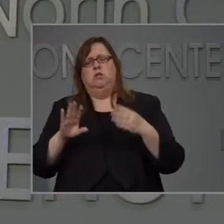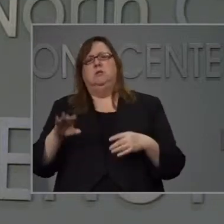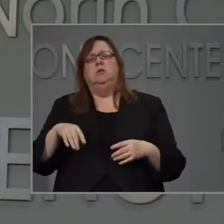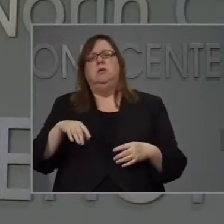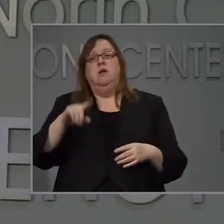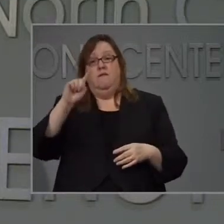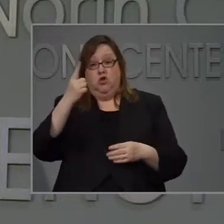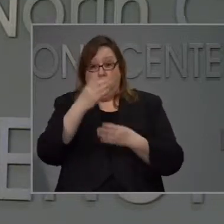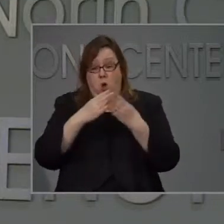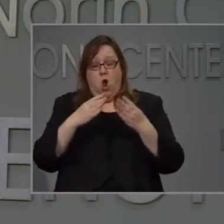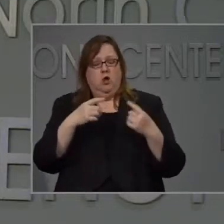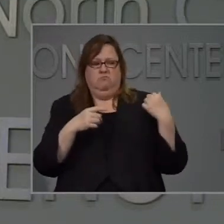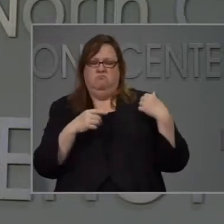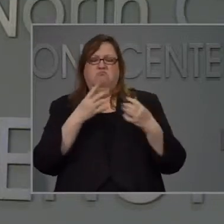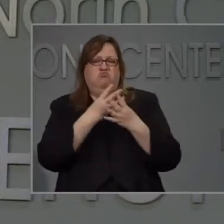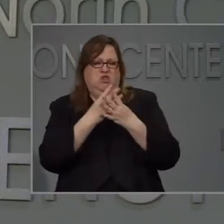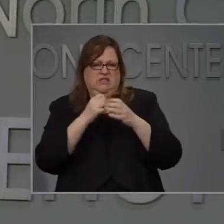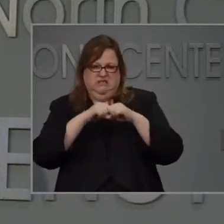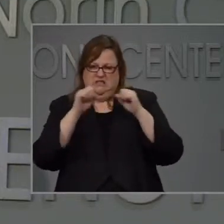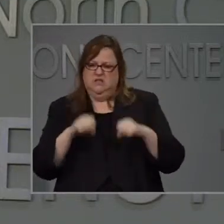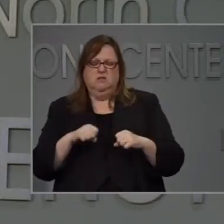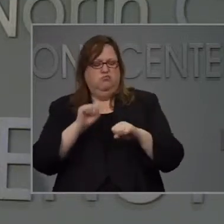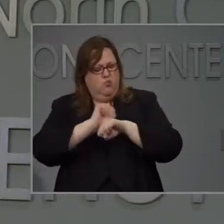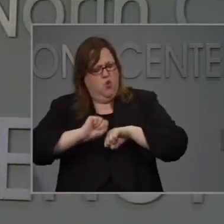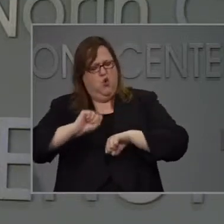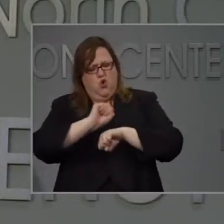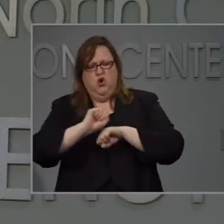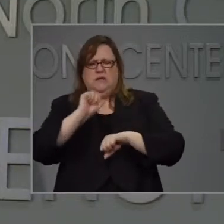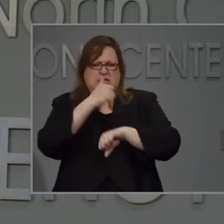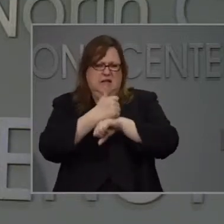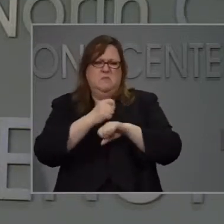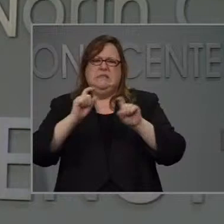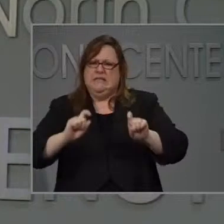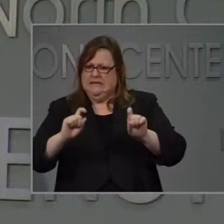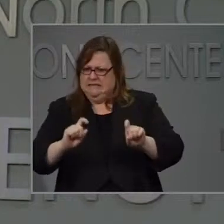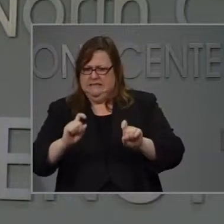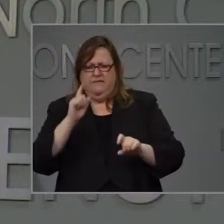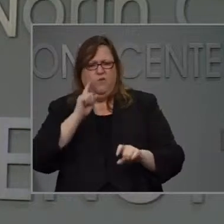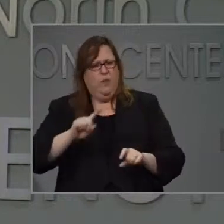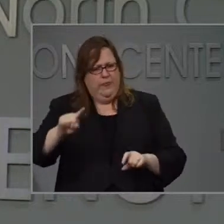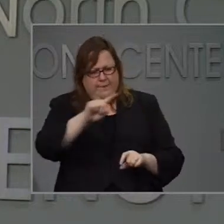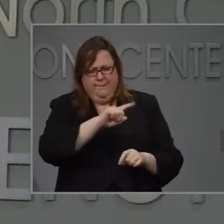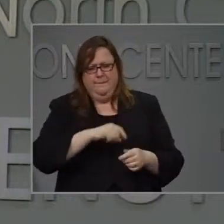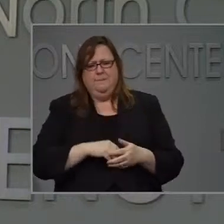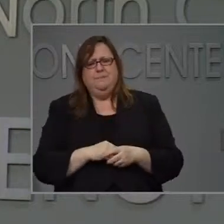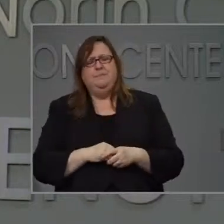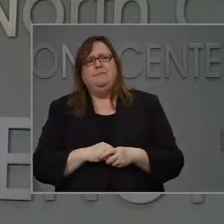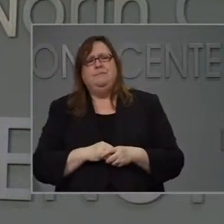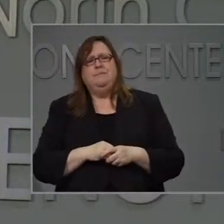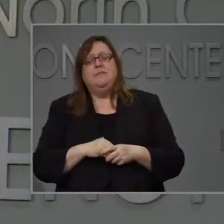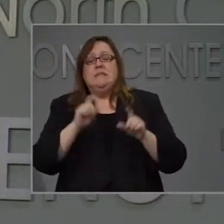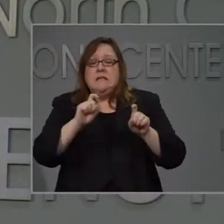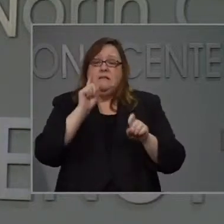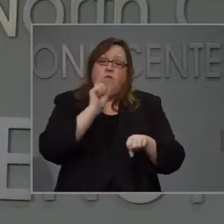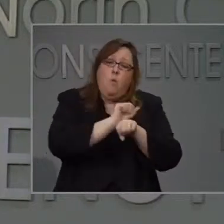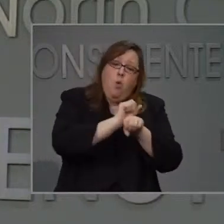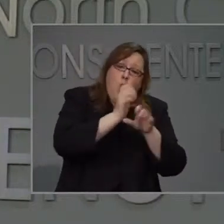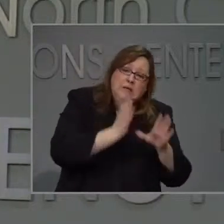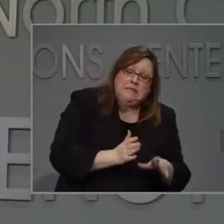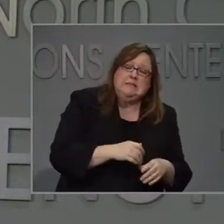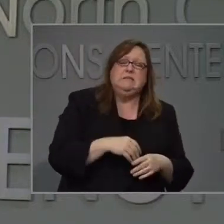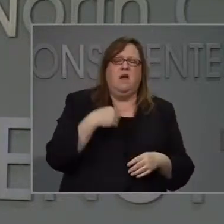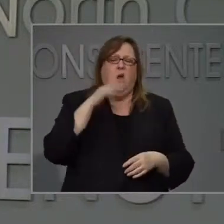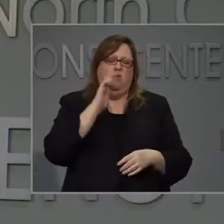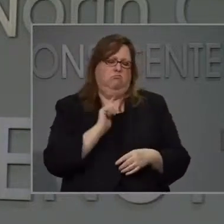know our prison system is working on setting up testing for employees, and I'll